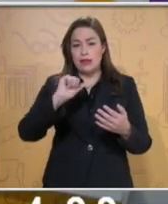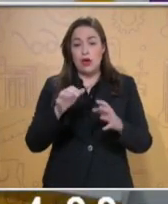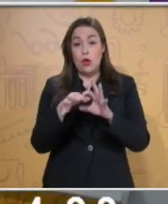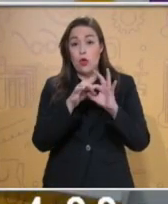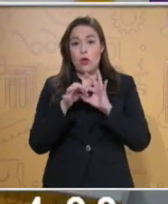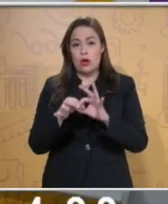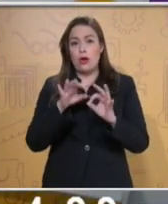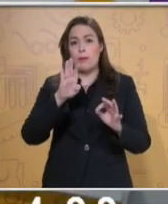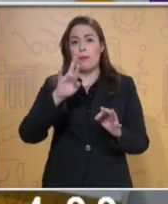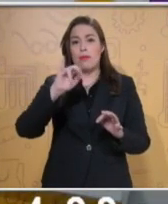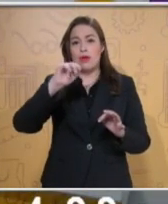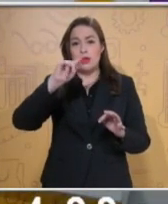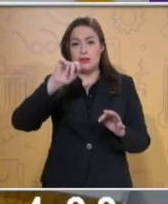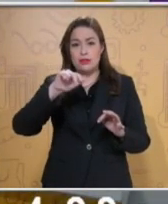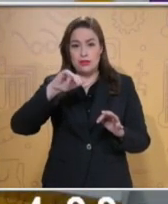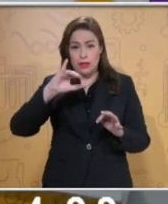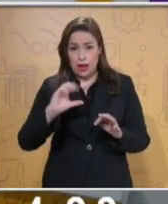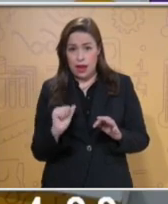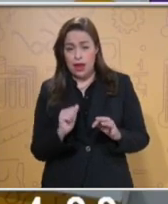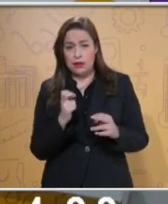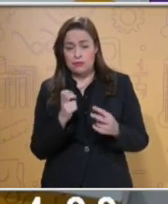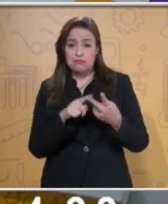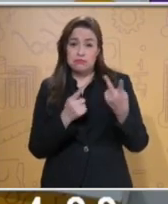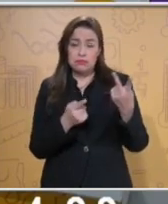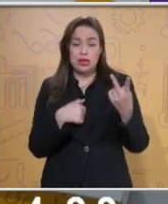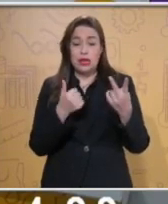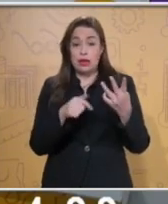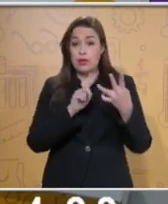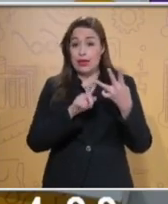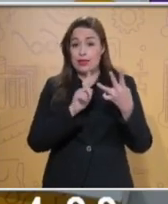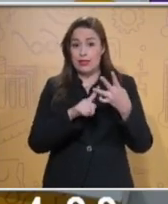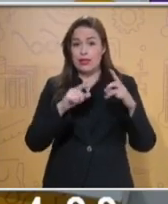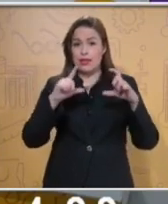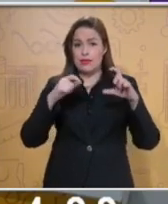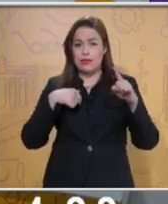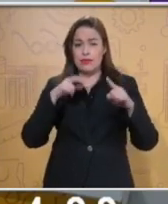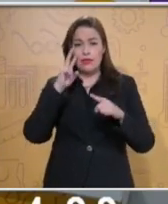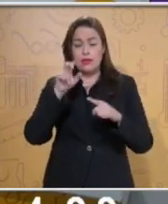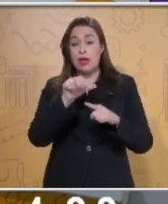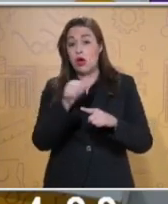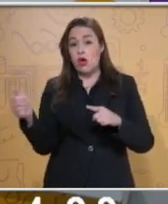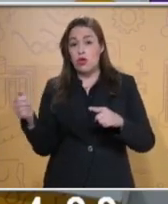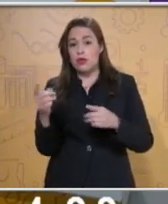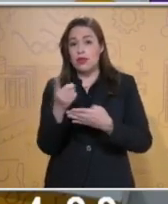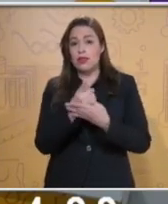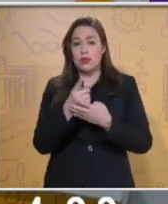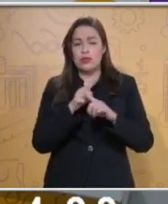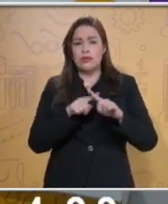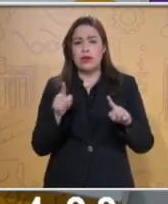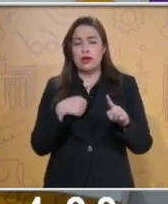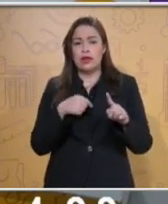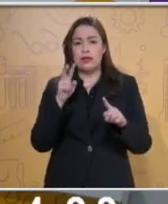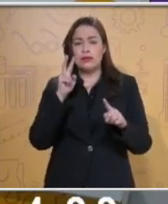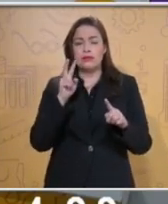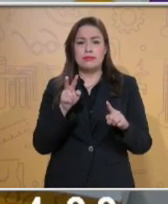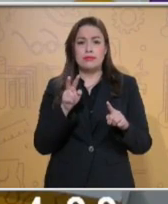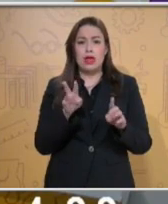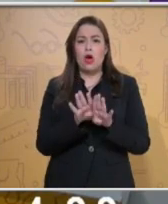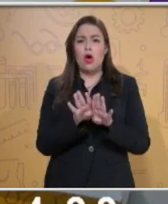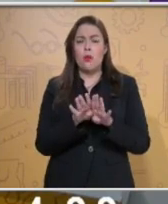European Union, excuse me. Then we have in the third picture another image about an important